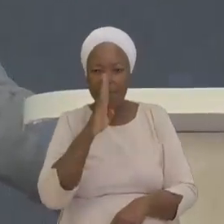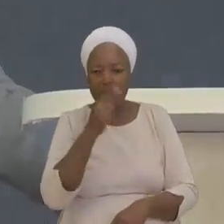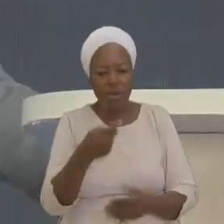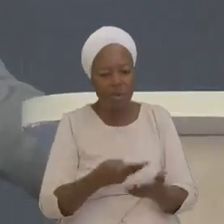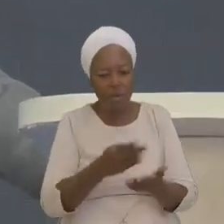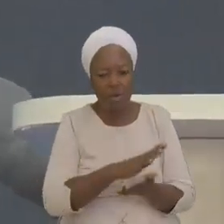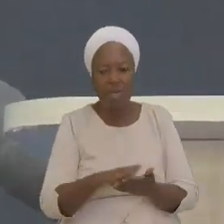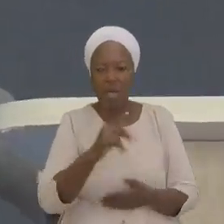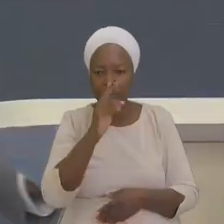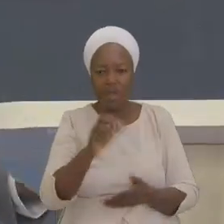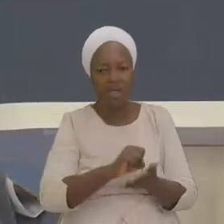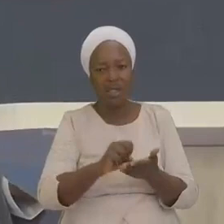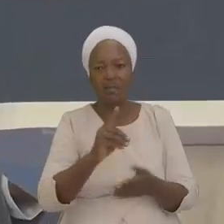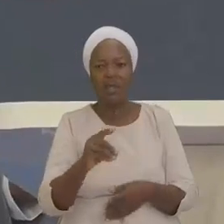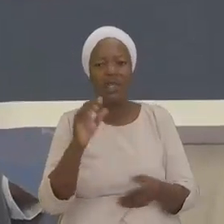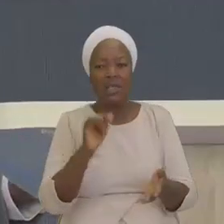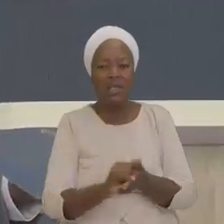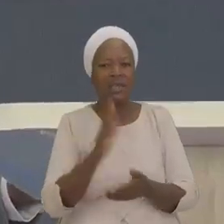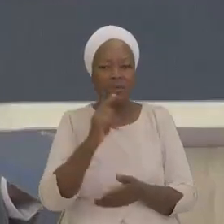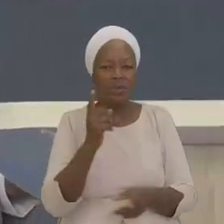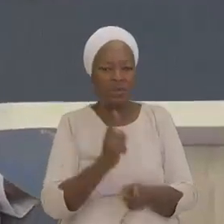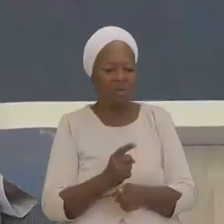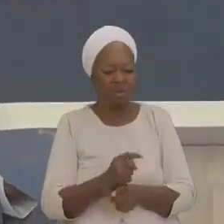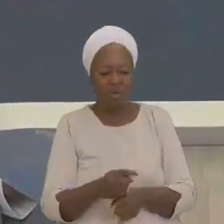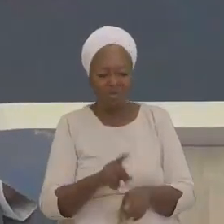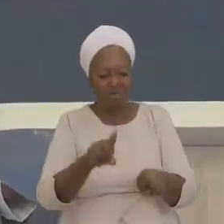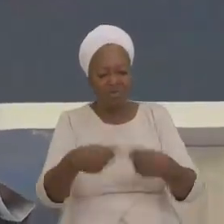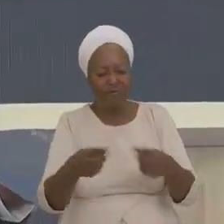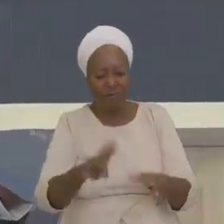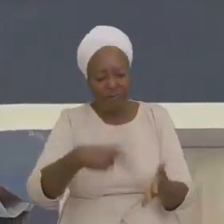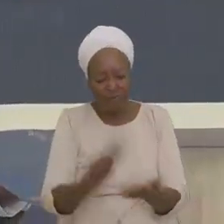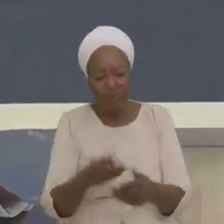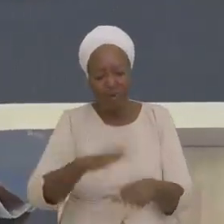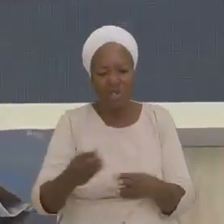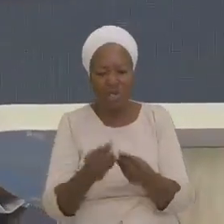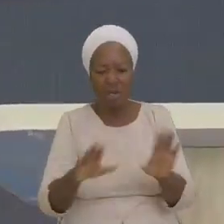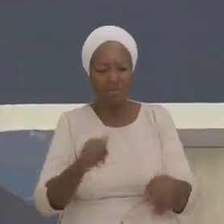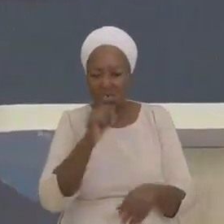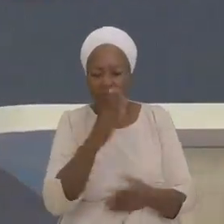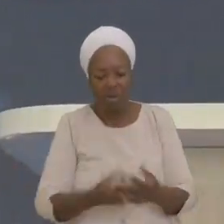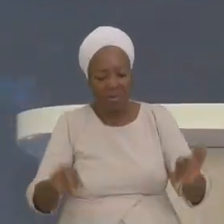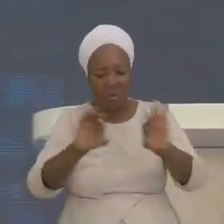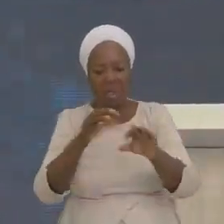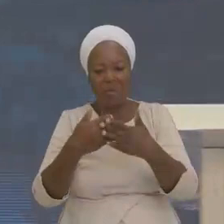ye sanctified. That will just drop on the ground. That's not valid before the Lord.